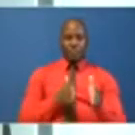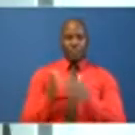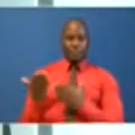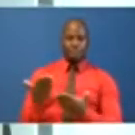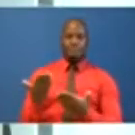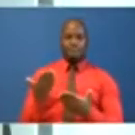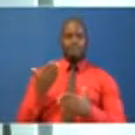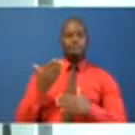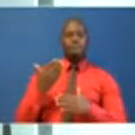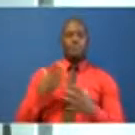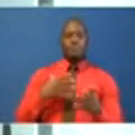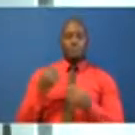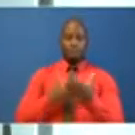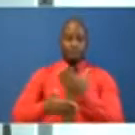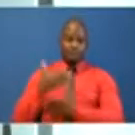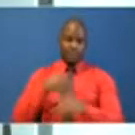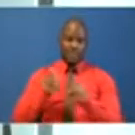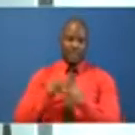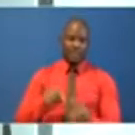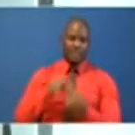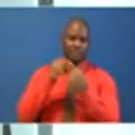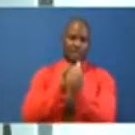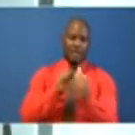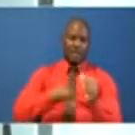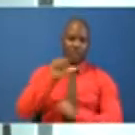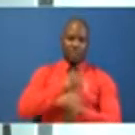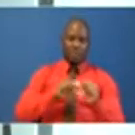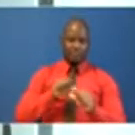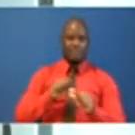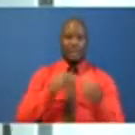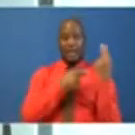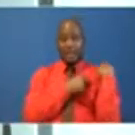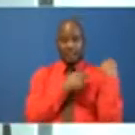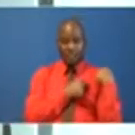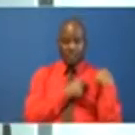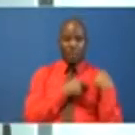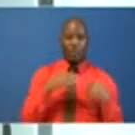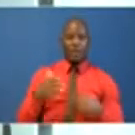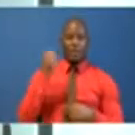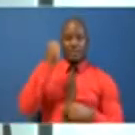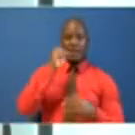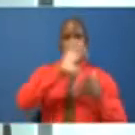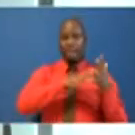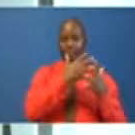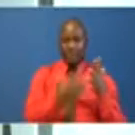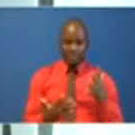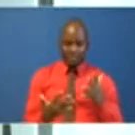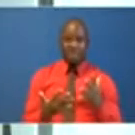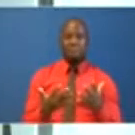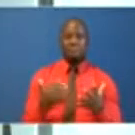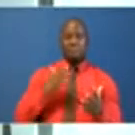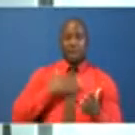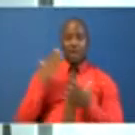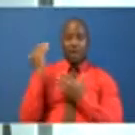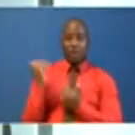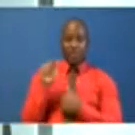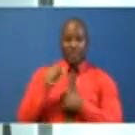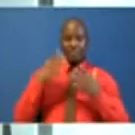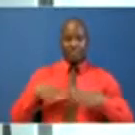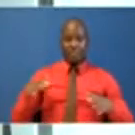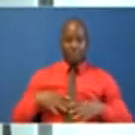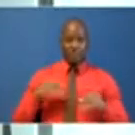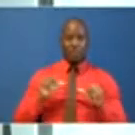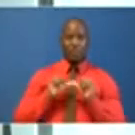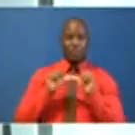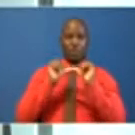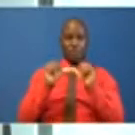to frame difficult conversations especially around accountability once you've taken the platform it's my hope that these candidates will